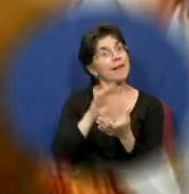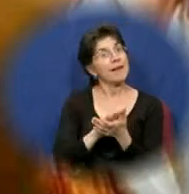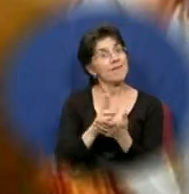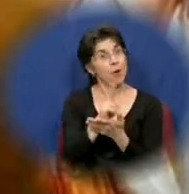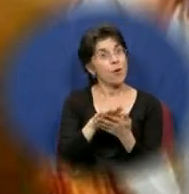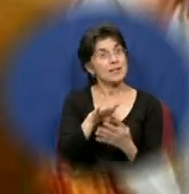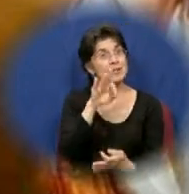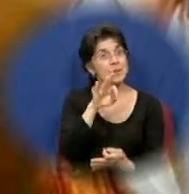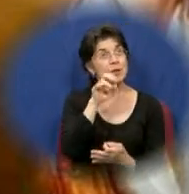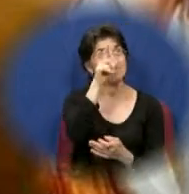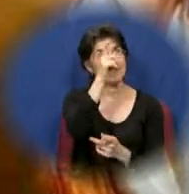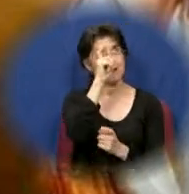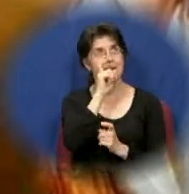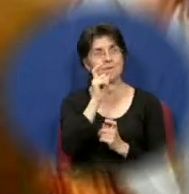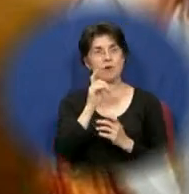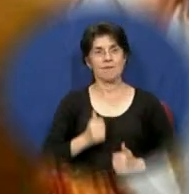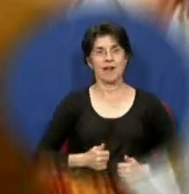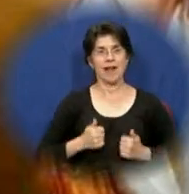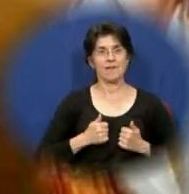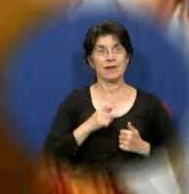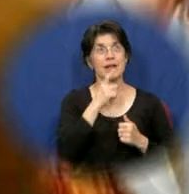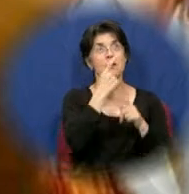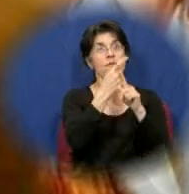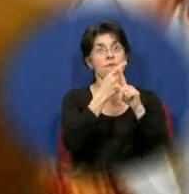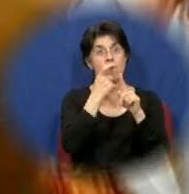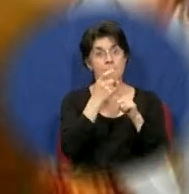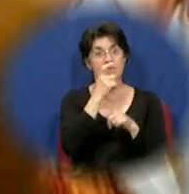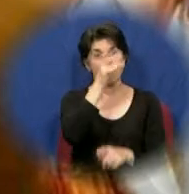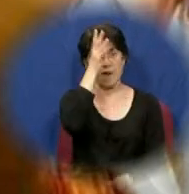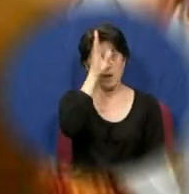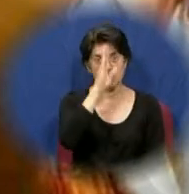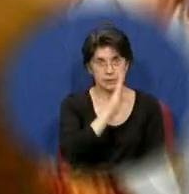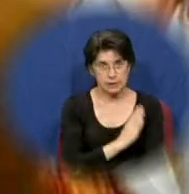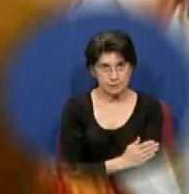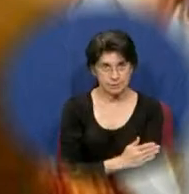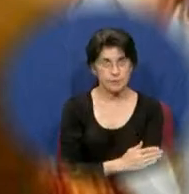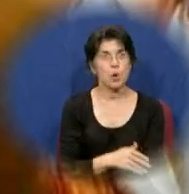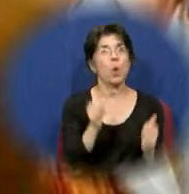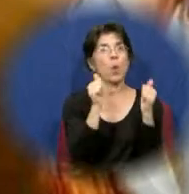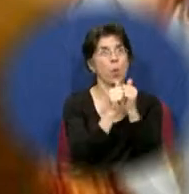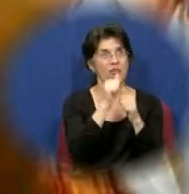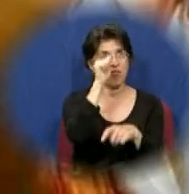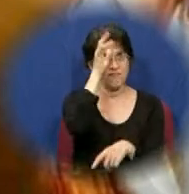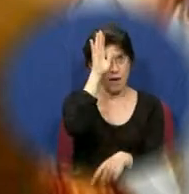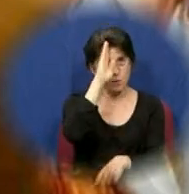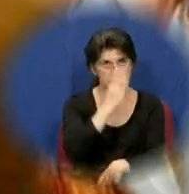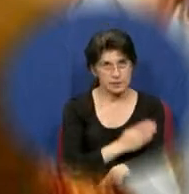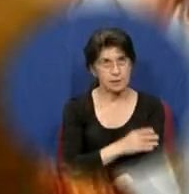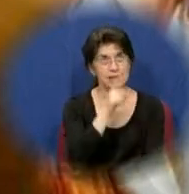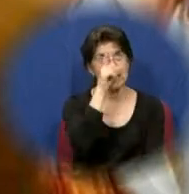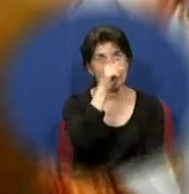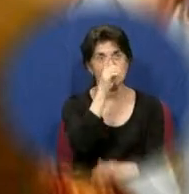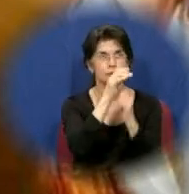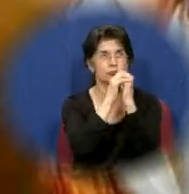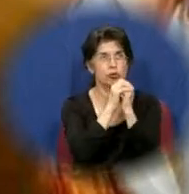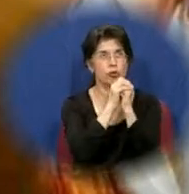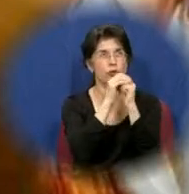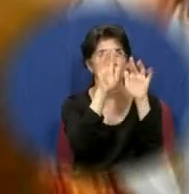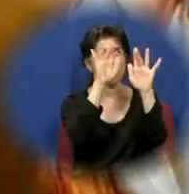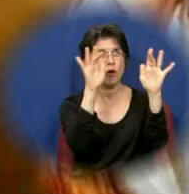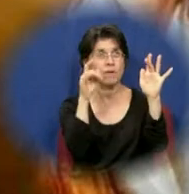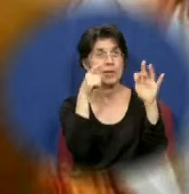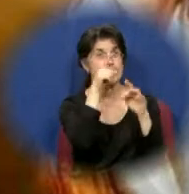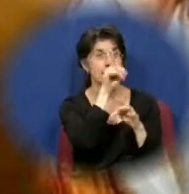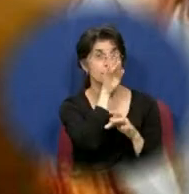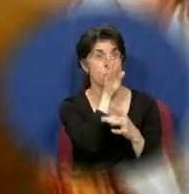Lord, the giver of life, who proceeds from the Father and the Son, who with the Father and the Son is adored and glorified, who has spoken through